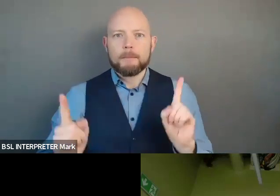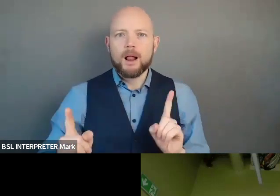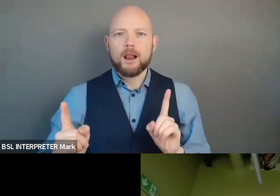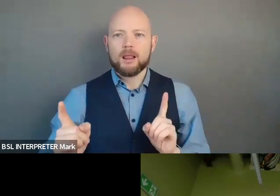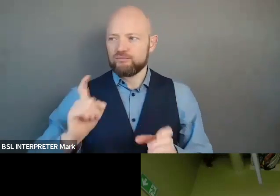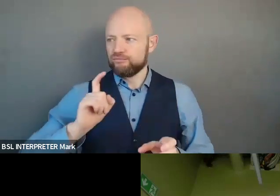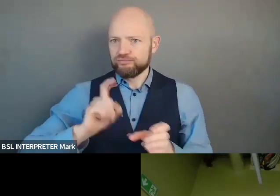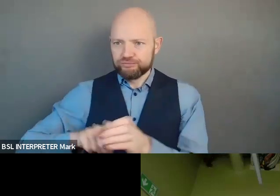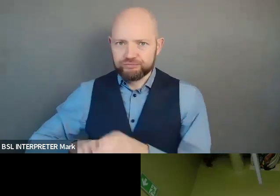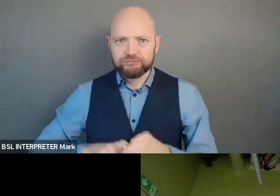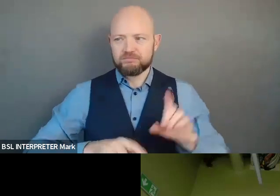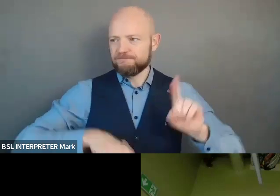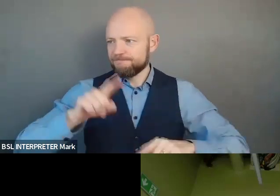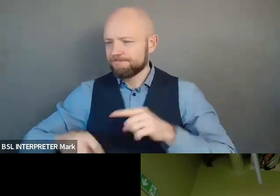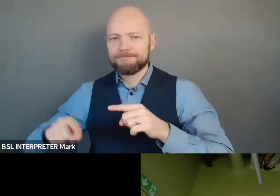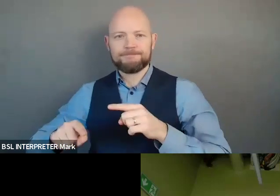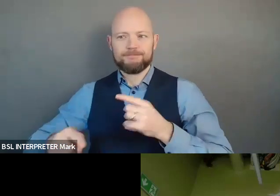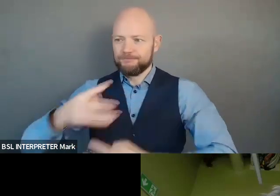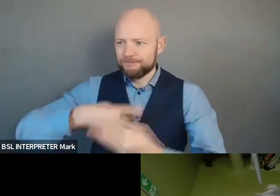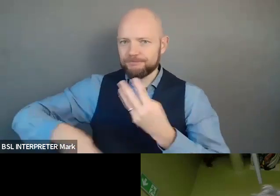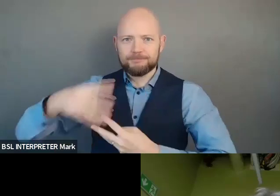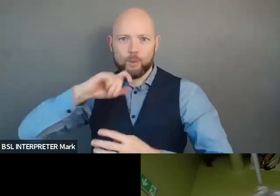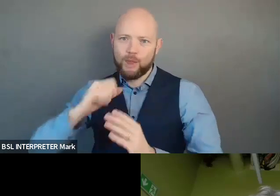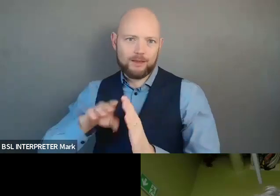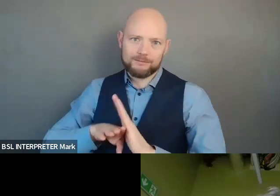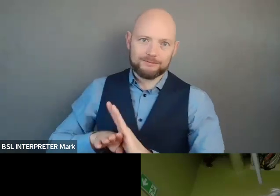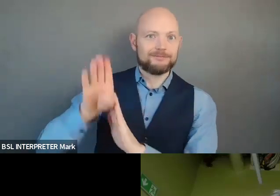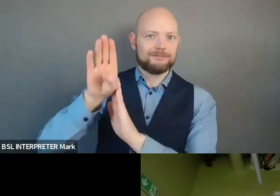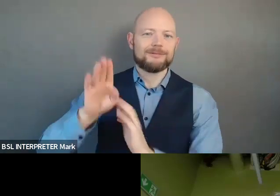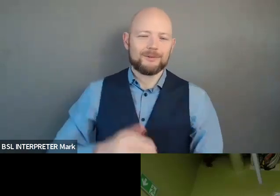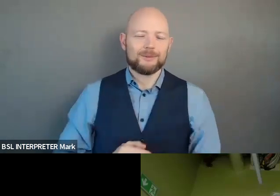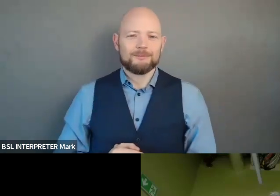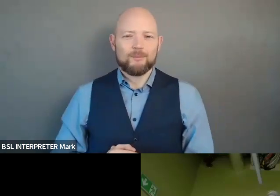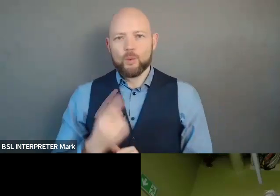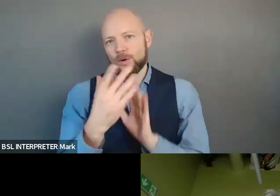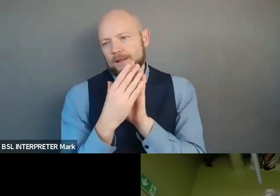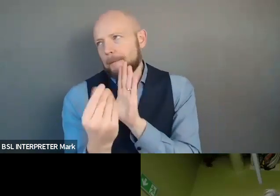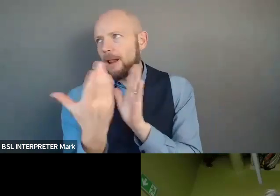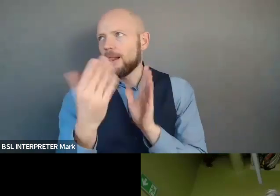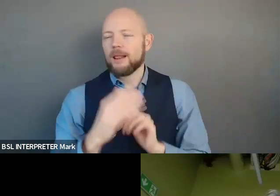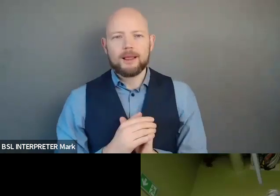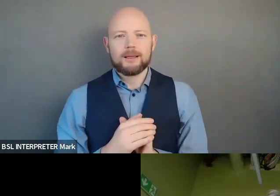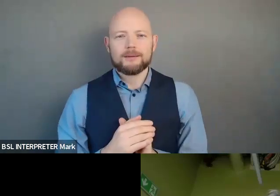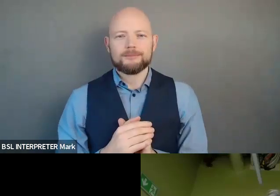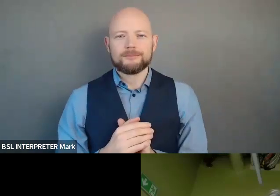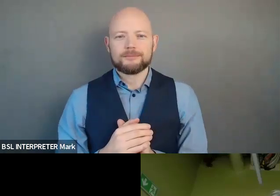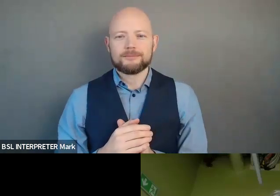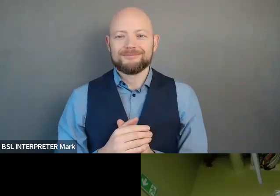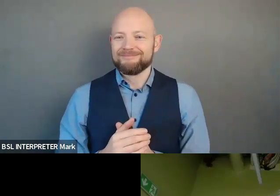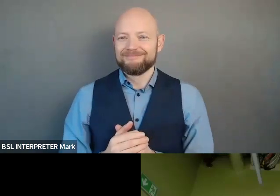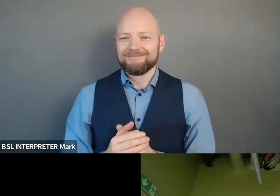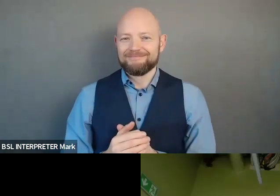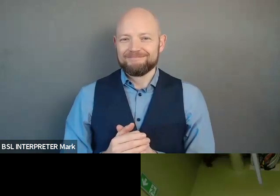make it more diverse itself. So this is just giving you one example. Locally unlocking culture through inclusive